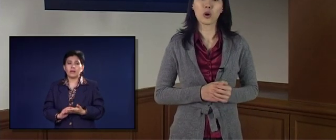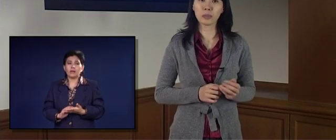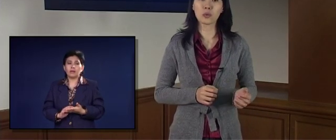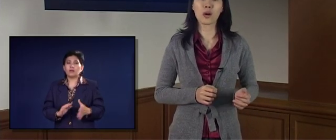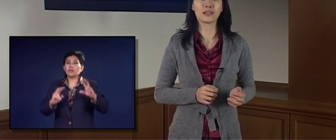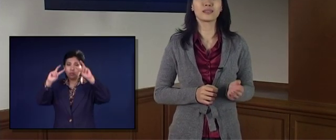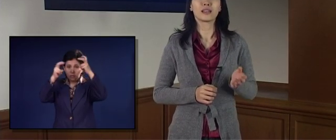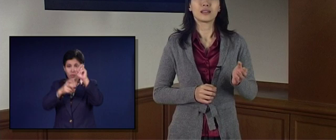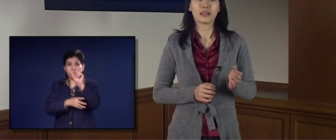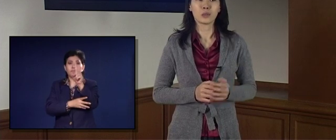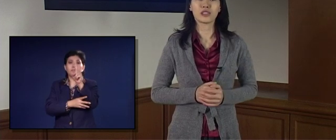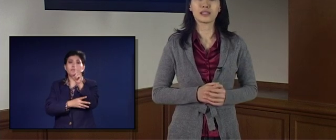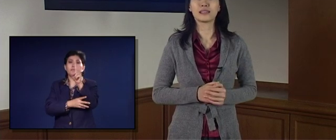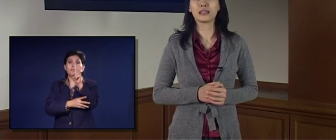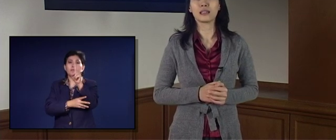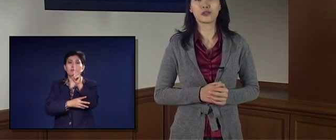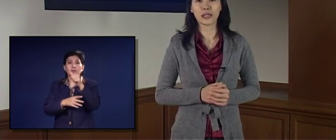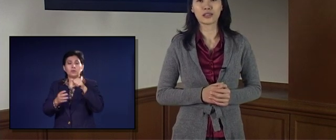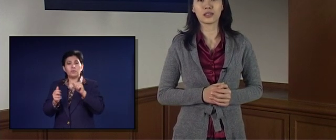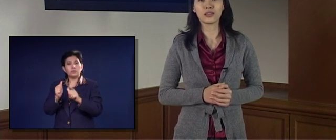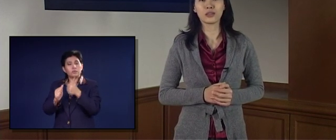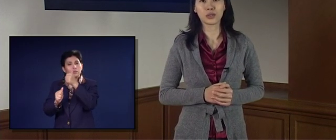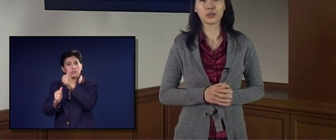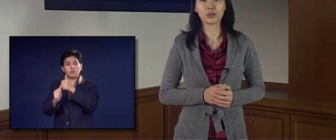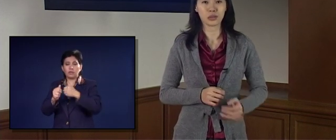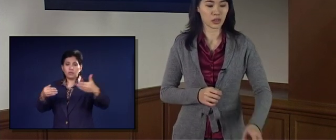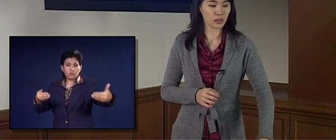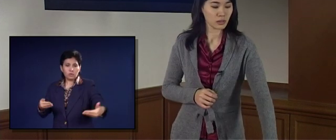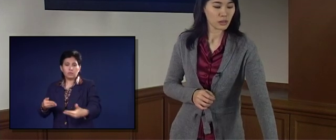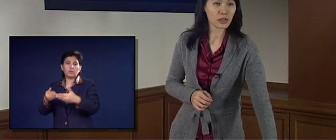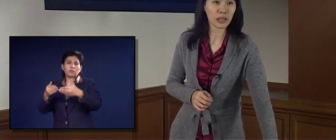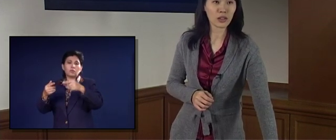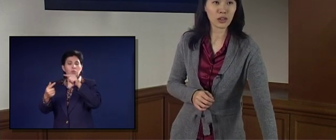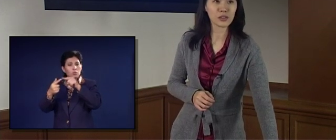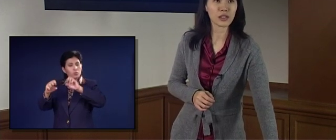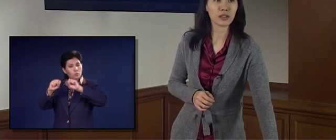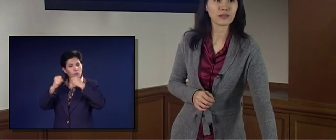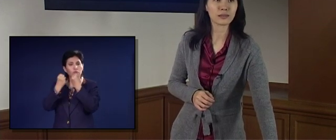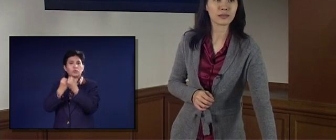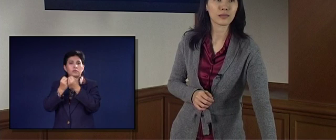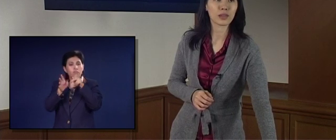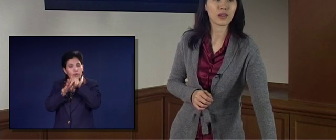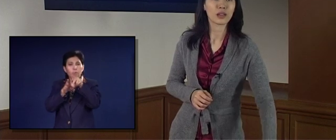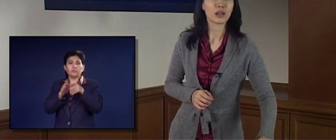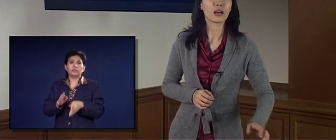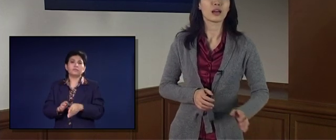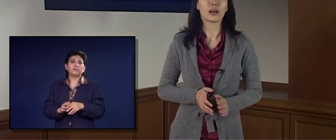Next one, topic 1, which is the introduction to social psychology.